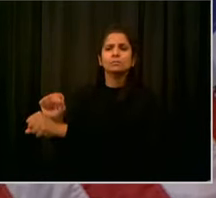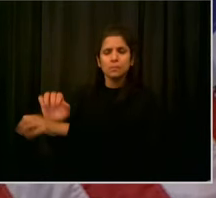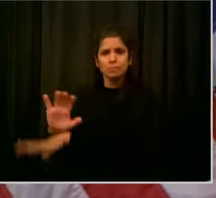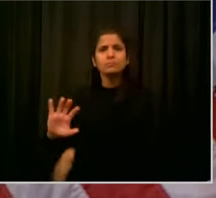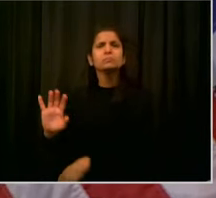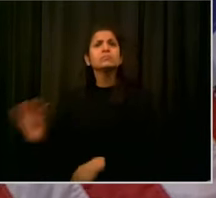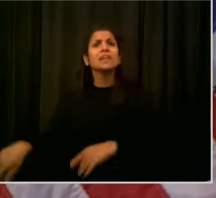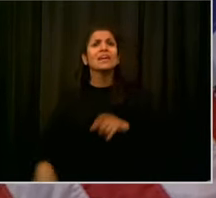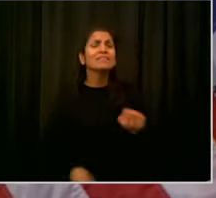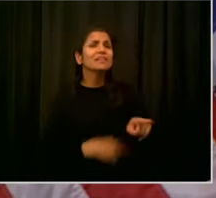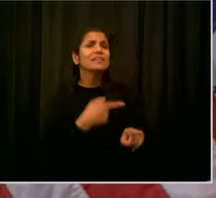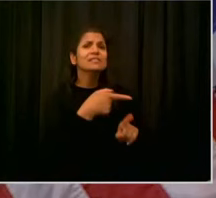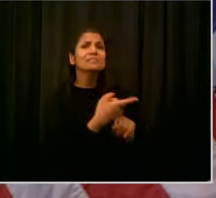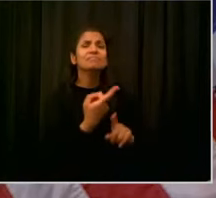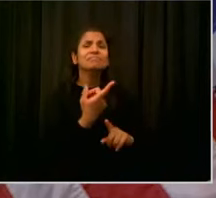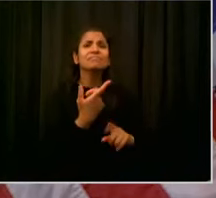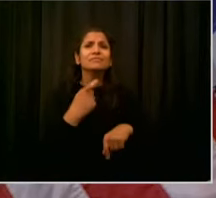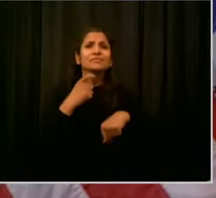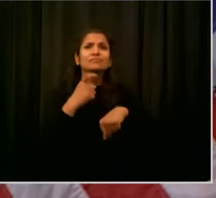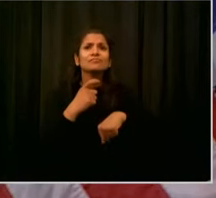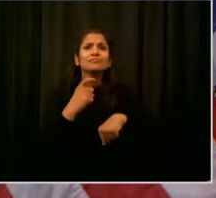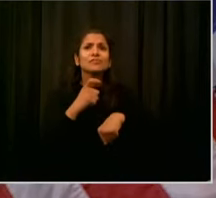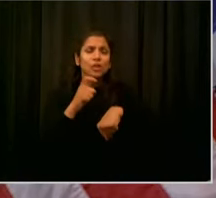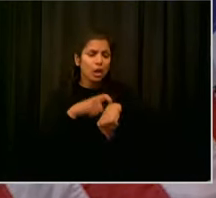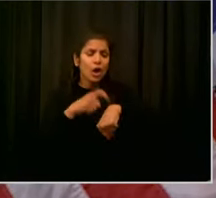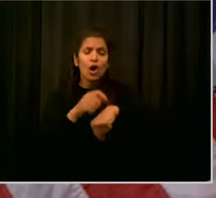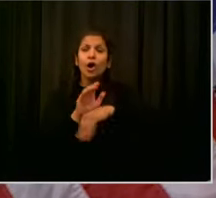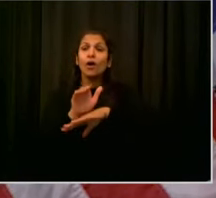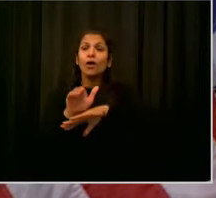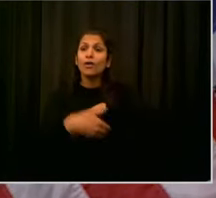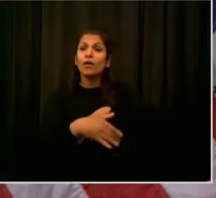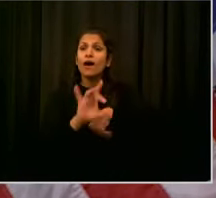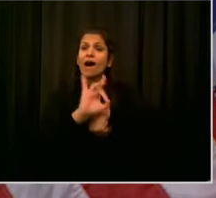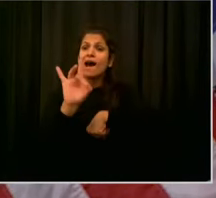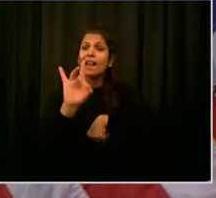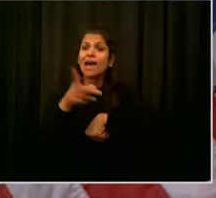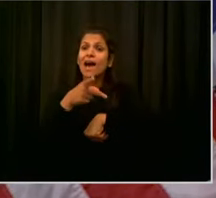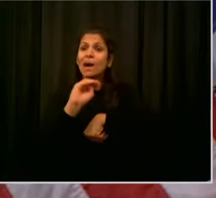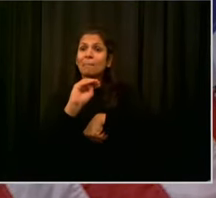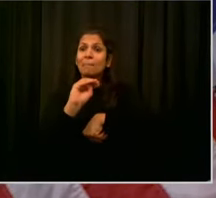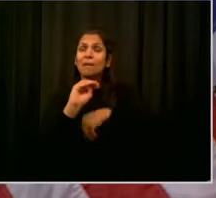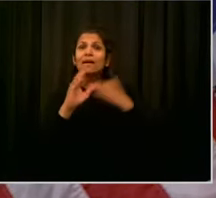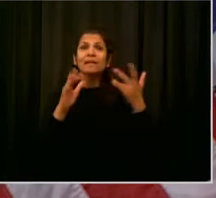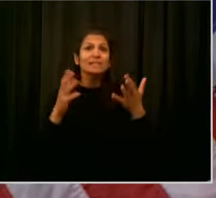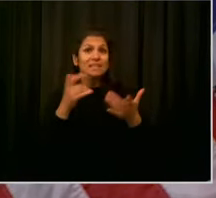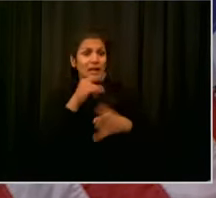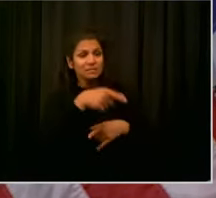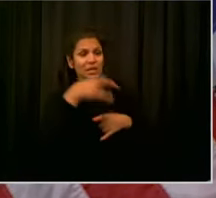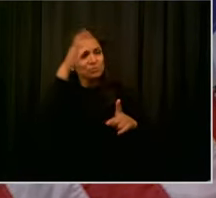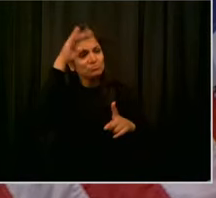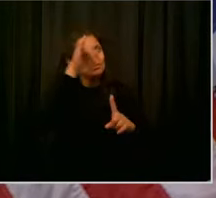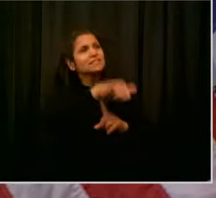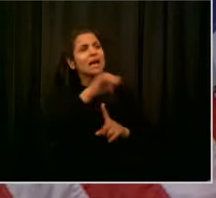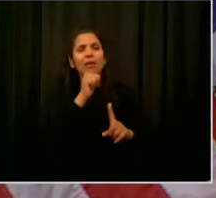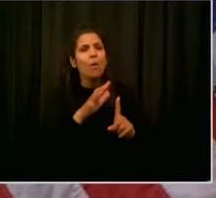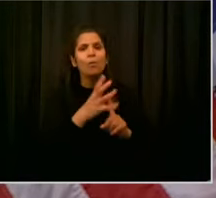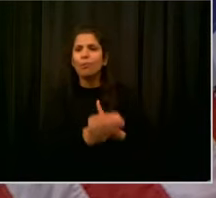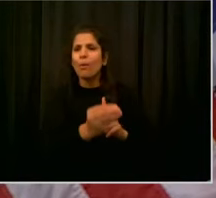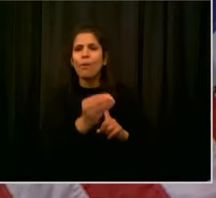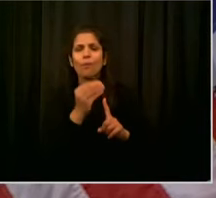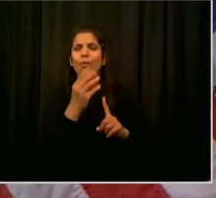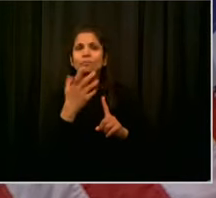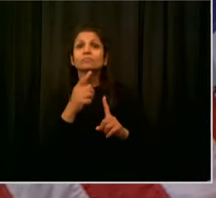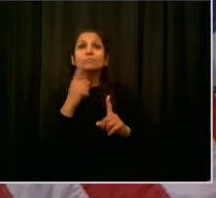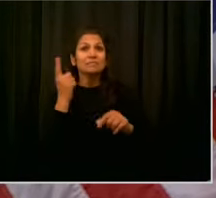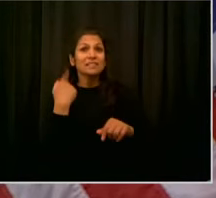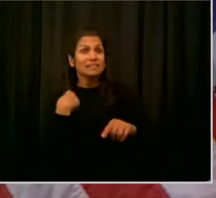NYPD. I expect people to handle things, but I want to make sure everyone's safe. So we certainly will look at, I'll ask First Deputy Mayor Fulahan